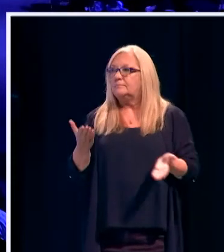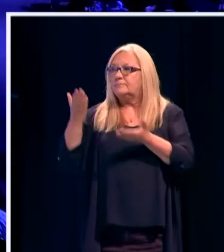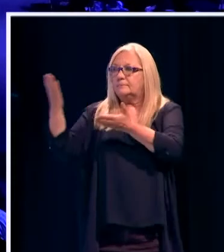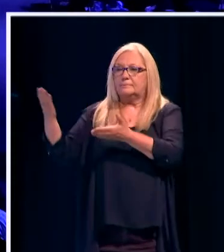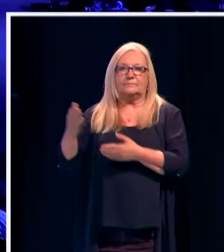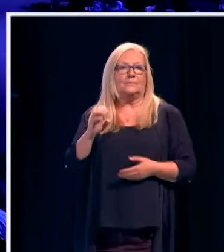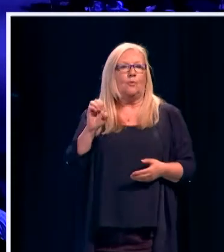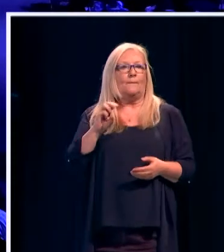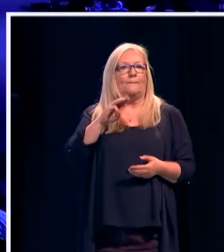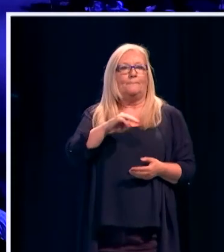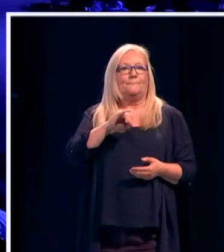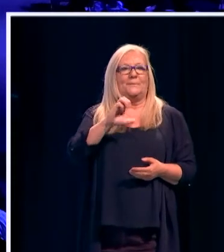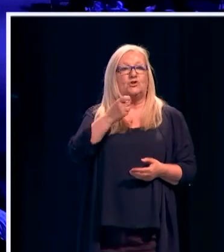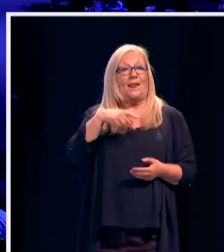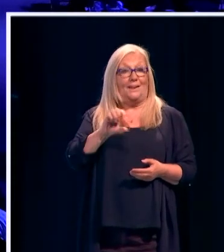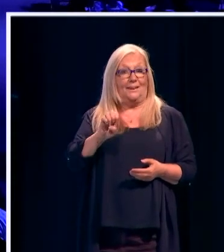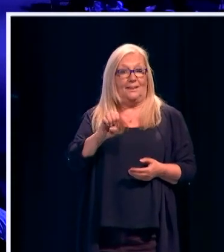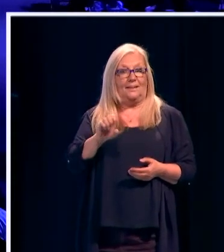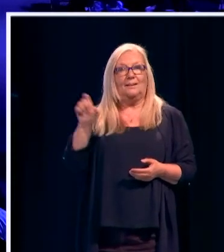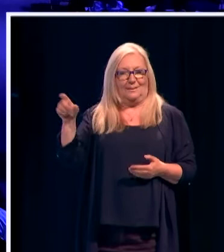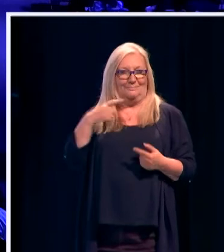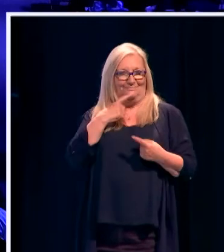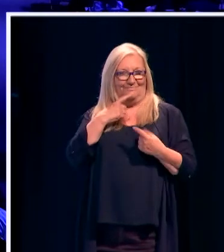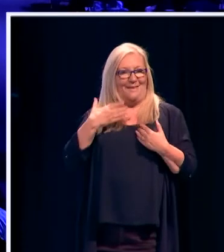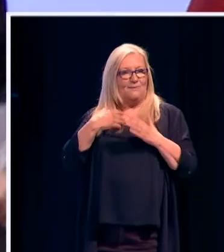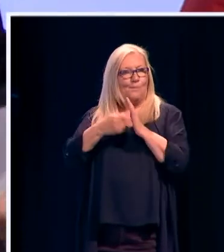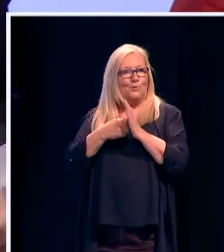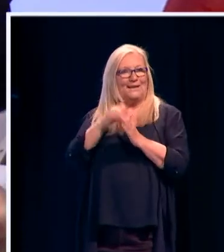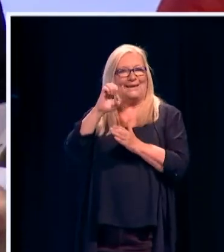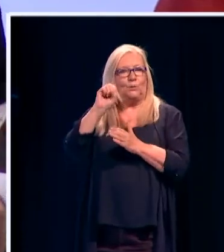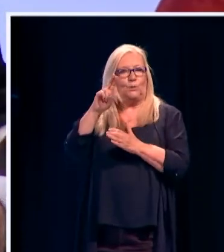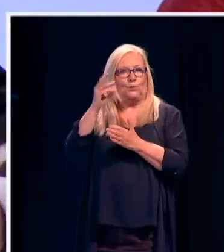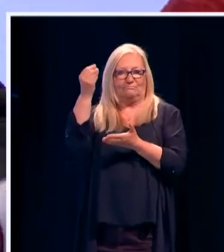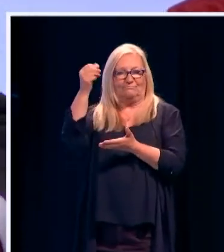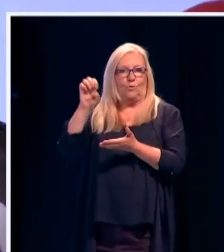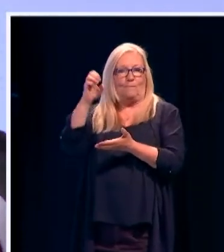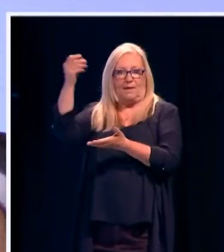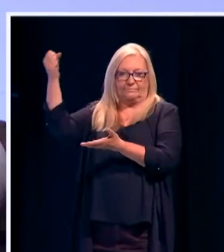by the European Commission. Yeah, thank you, Nadia.